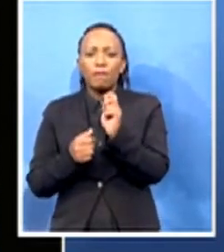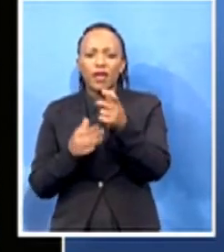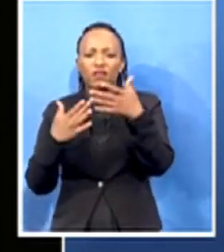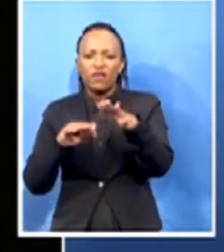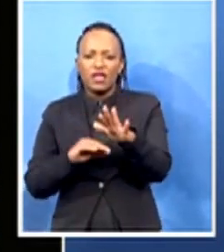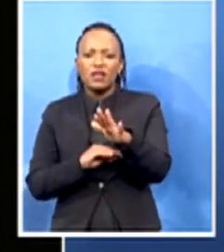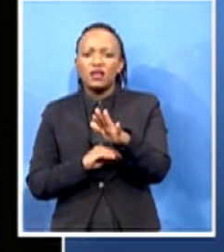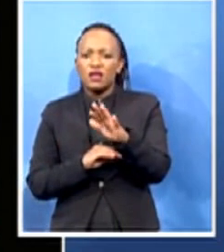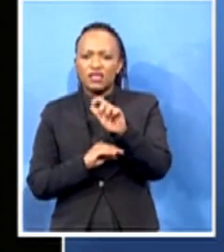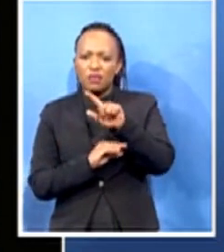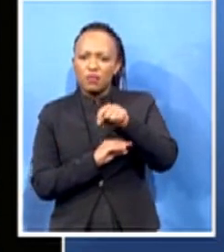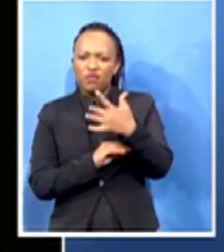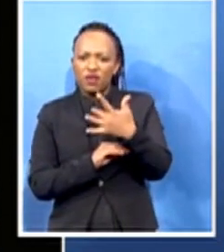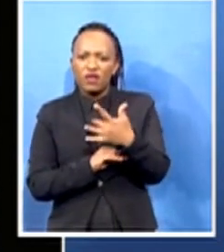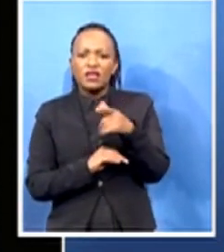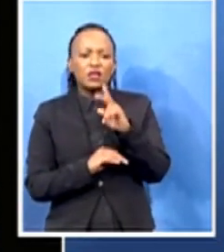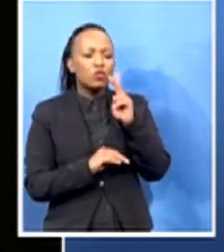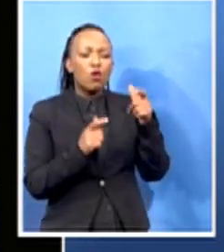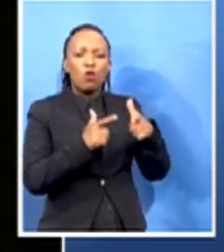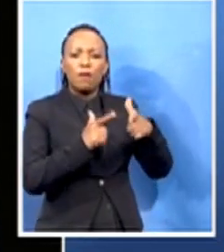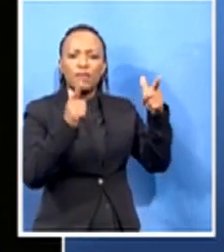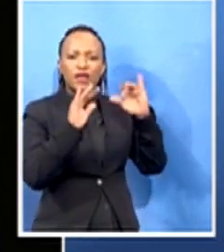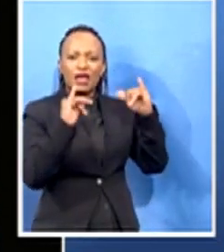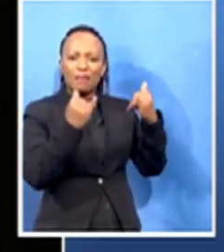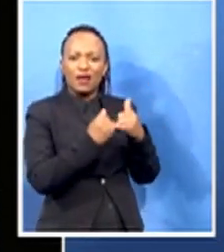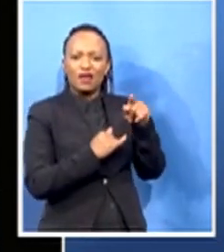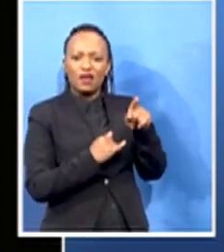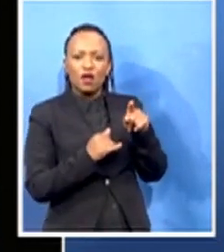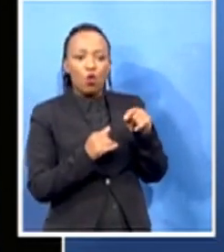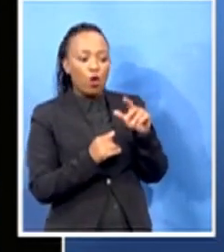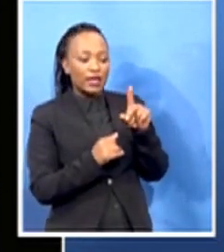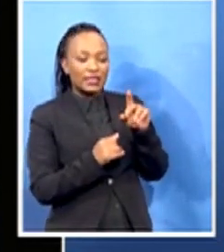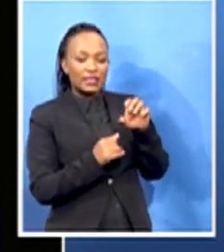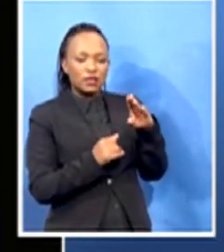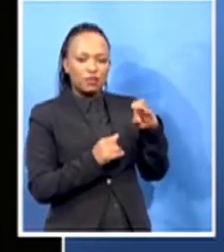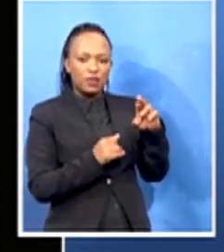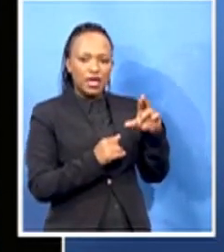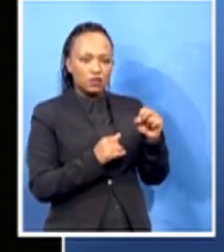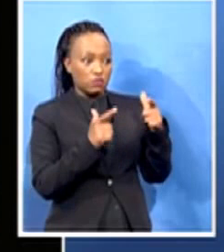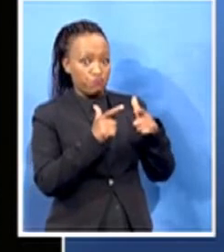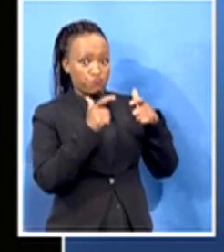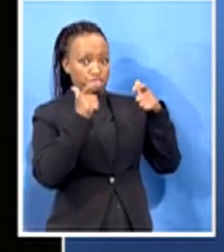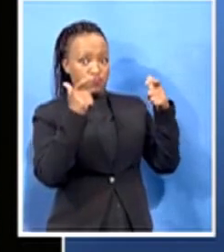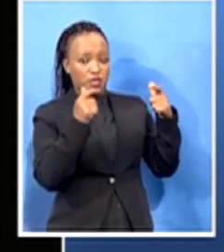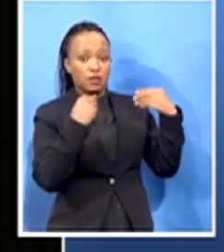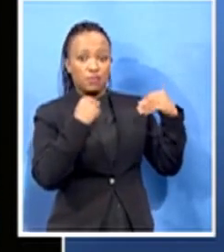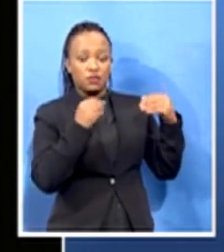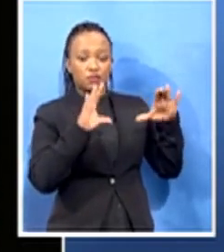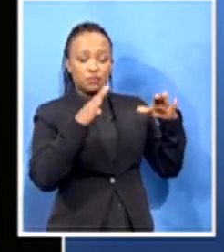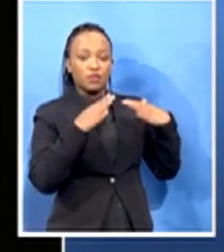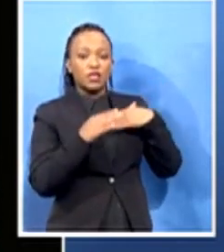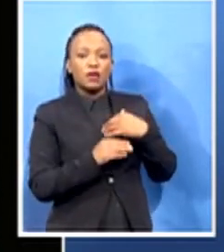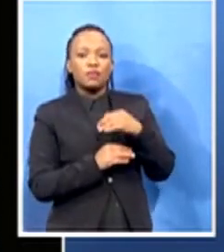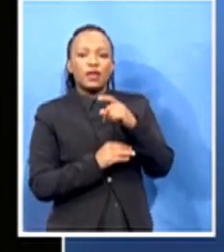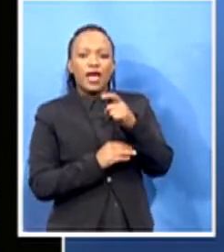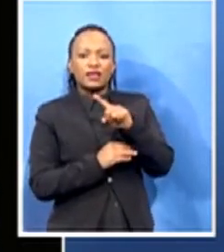guns. Pella, if you talk of DPS, you are talking of big guns. When you talk of Exxaro, you are talking of the big guns.